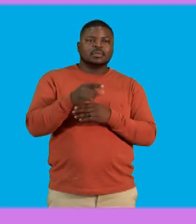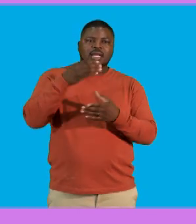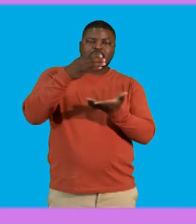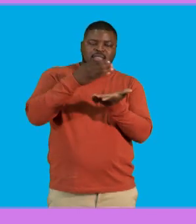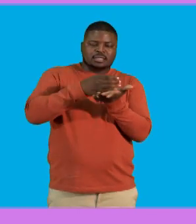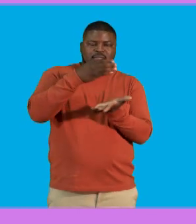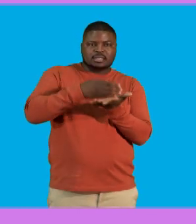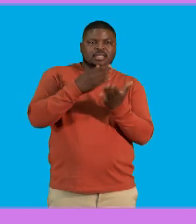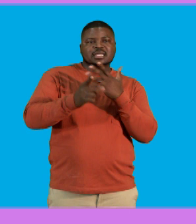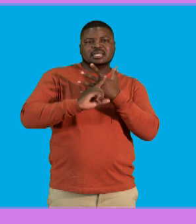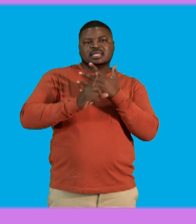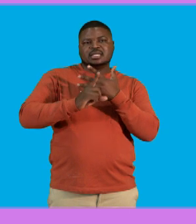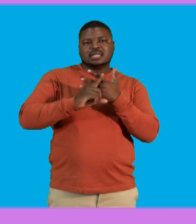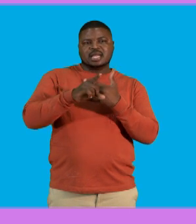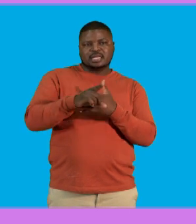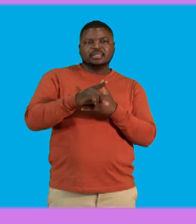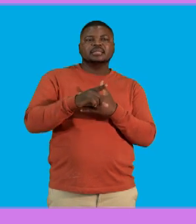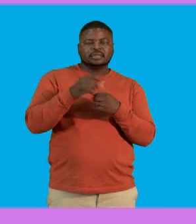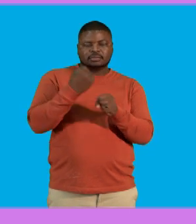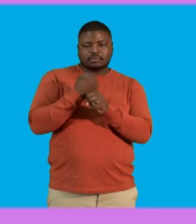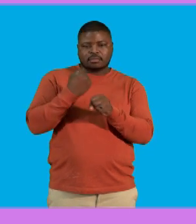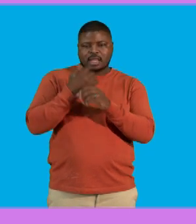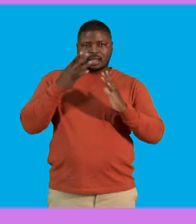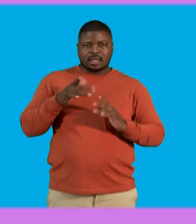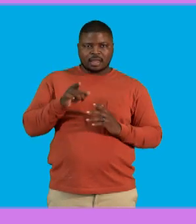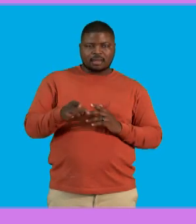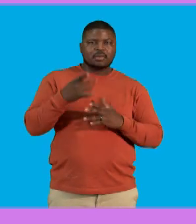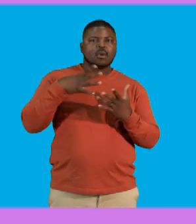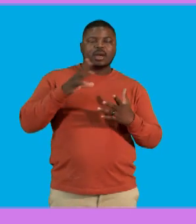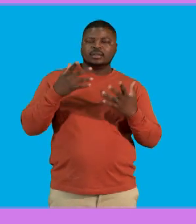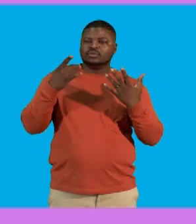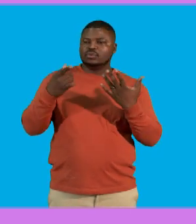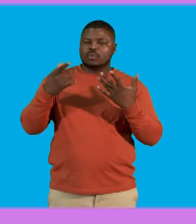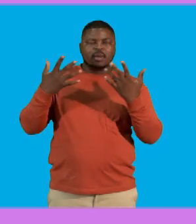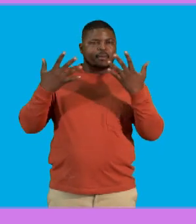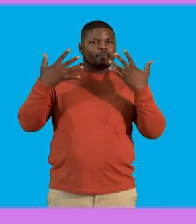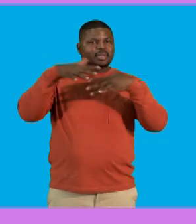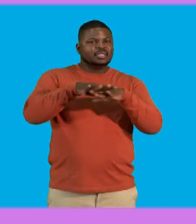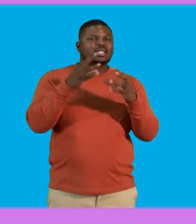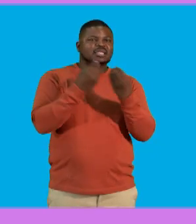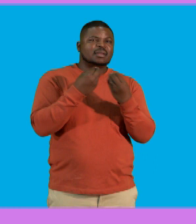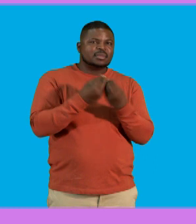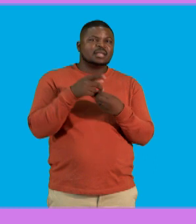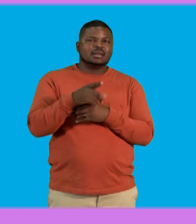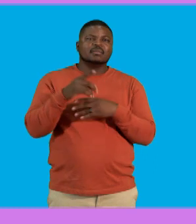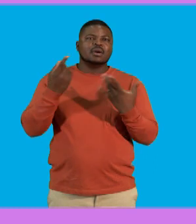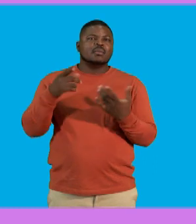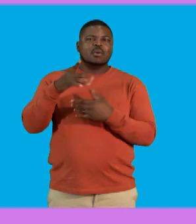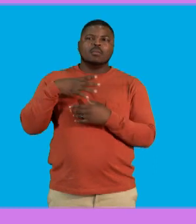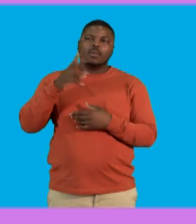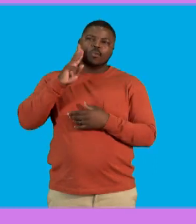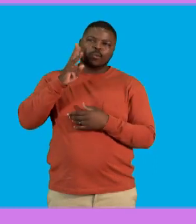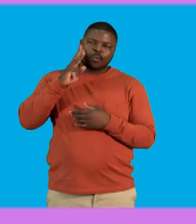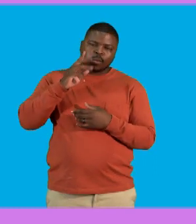you want to measure the amount of water that you must pour inside a mixture of flour and baking powder when you're